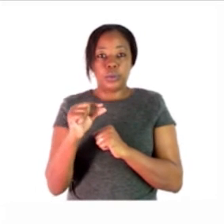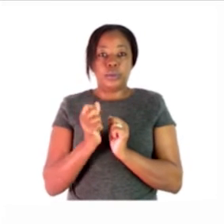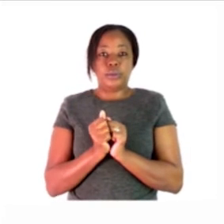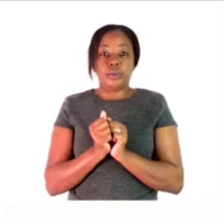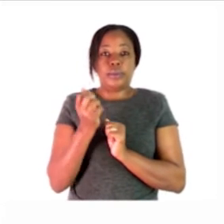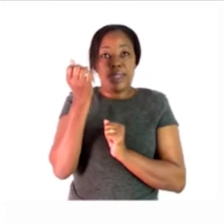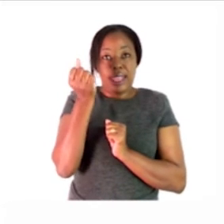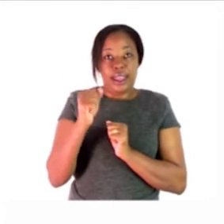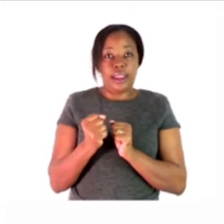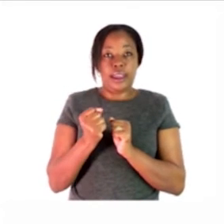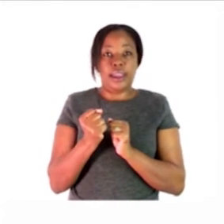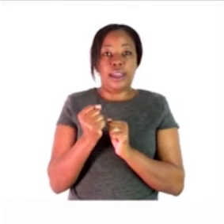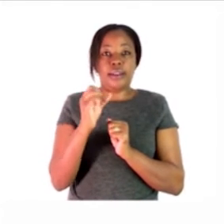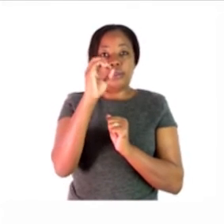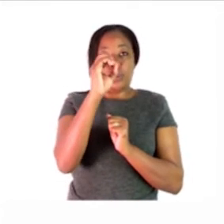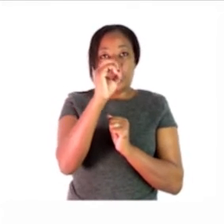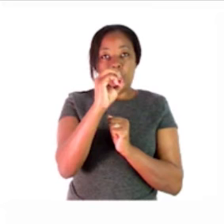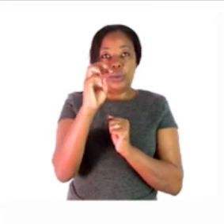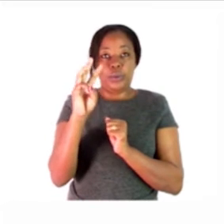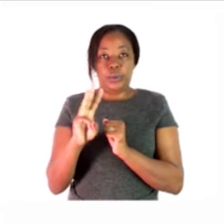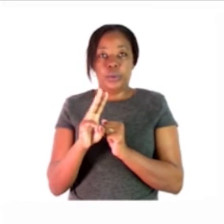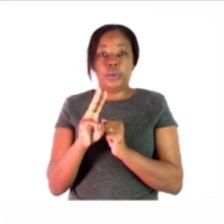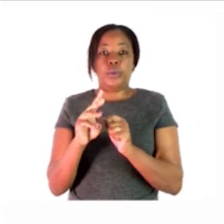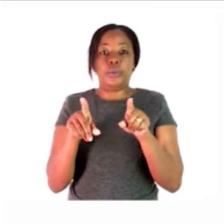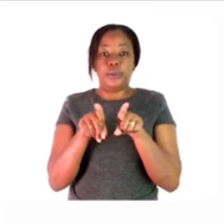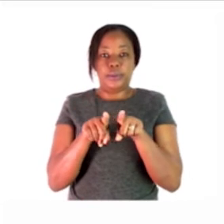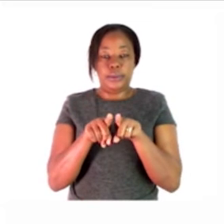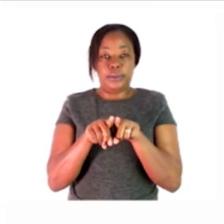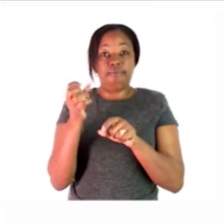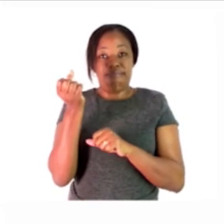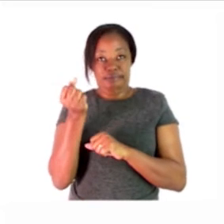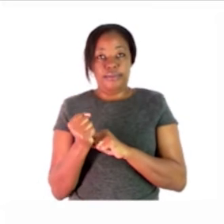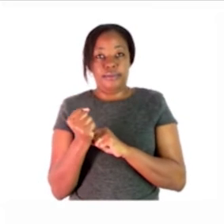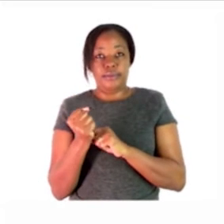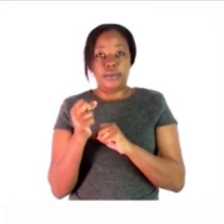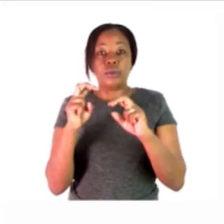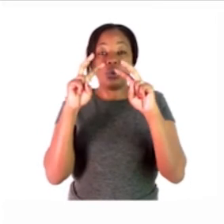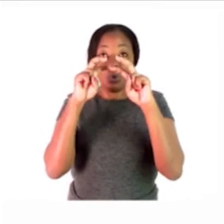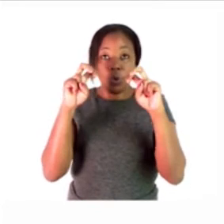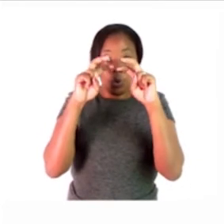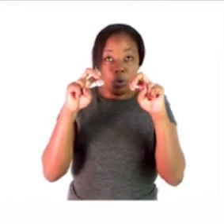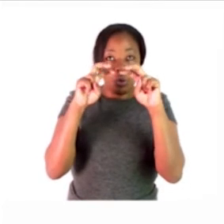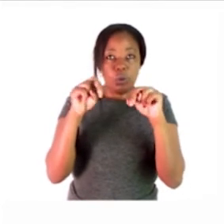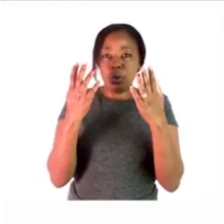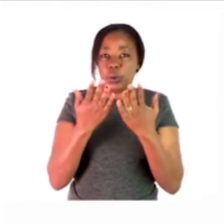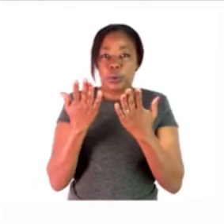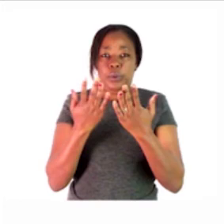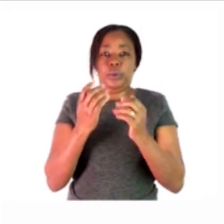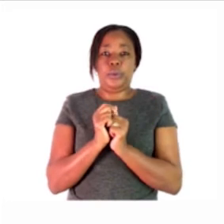are having the O sound, the O and the W sound in the word search